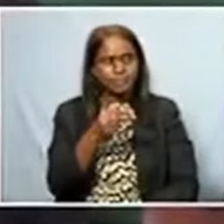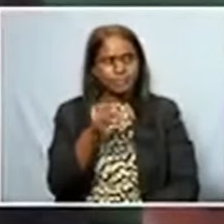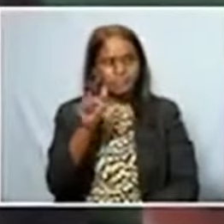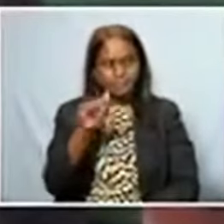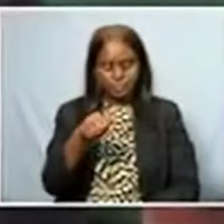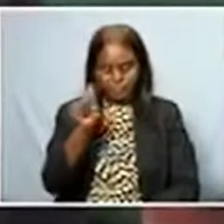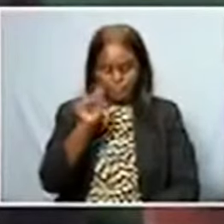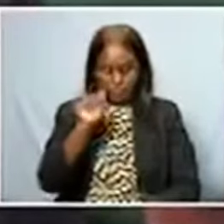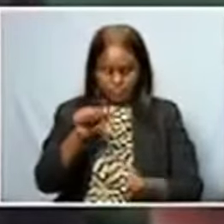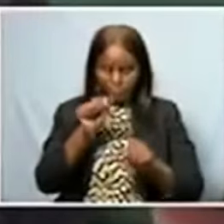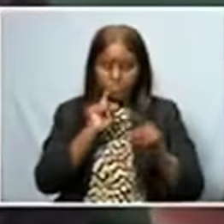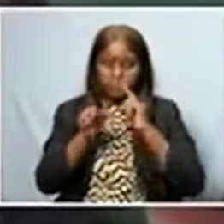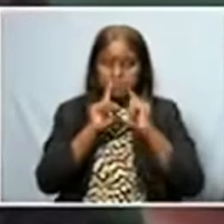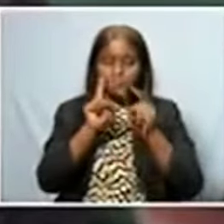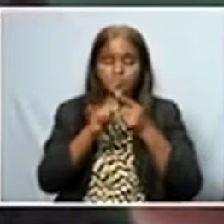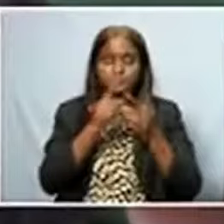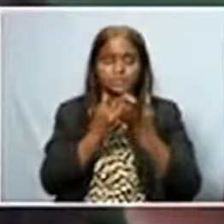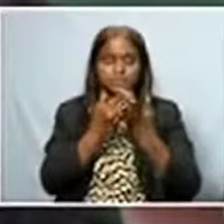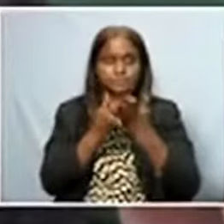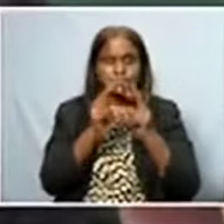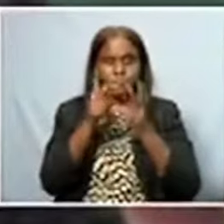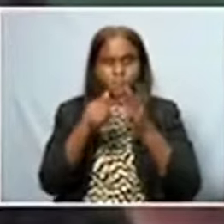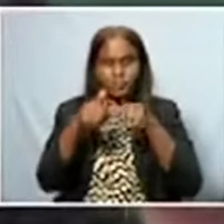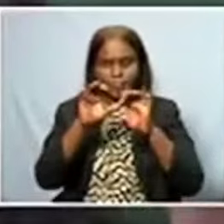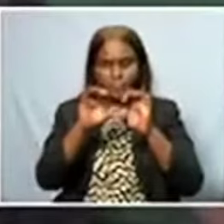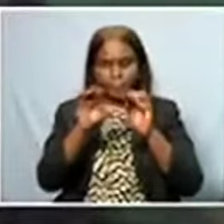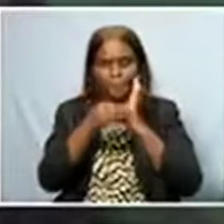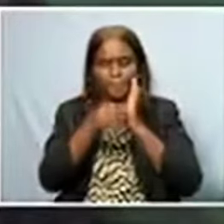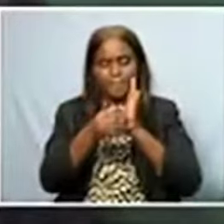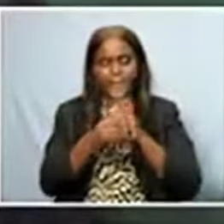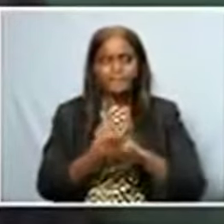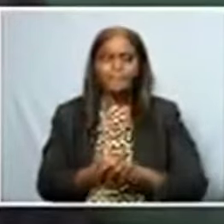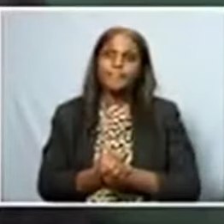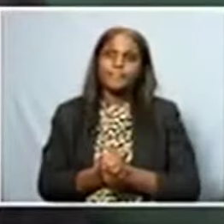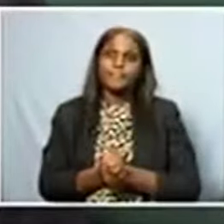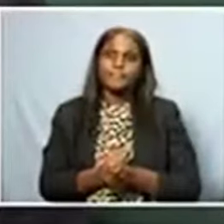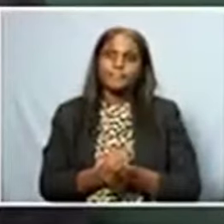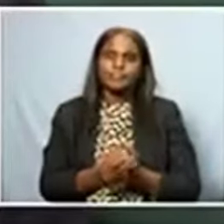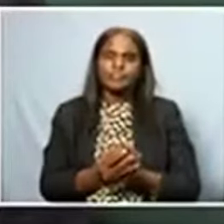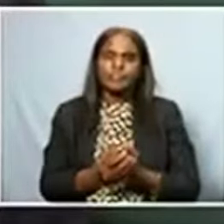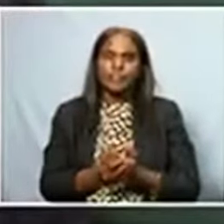you're able to speak to it. So proceed as guided.